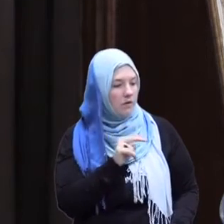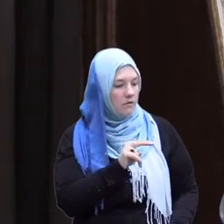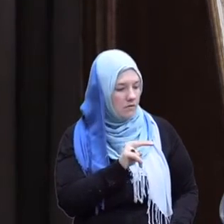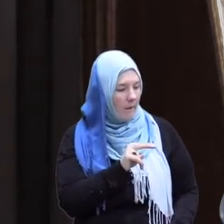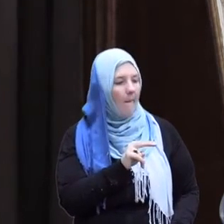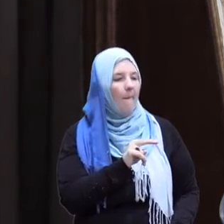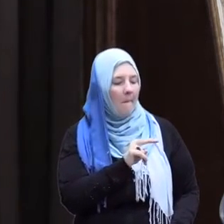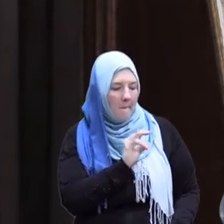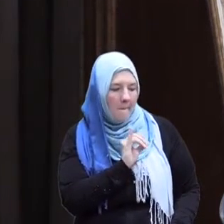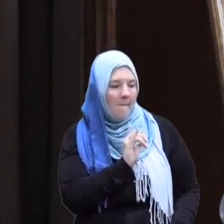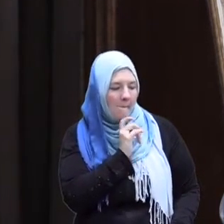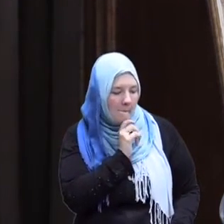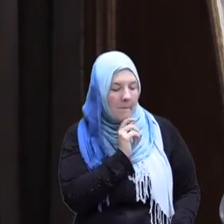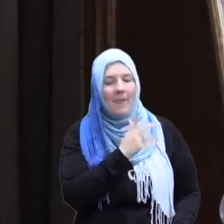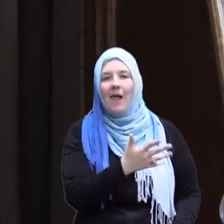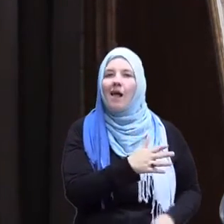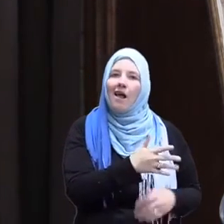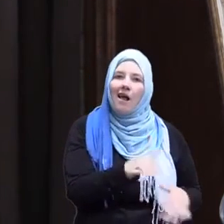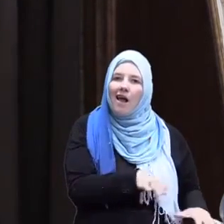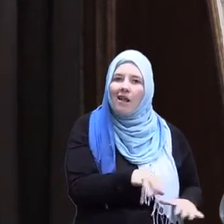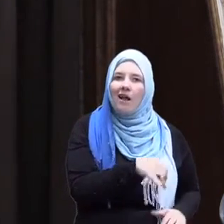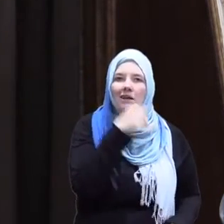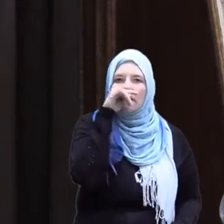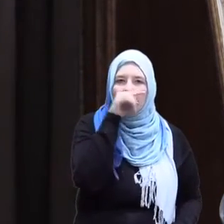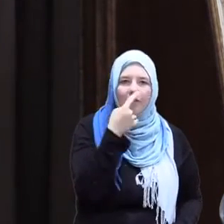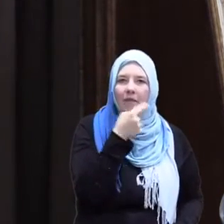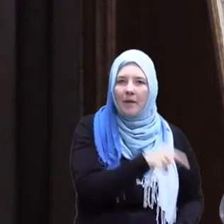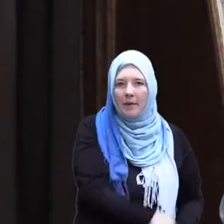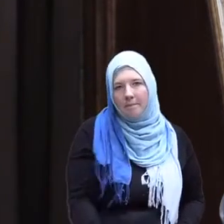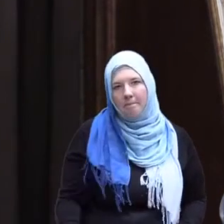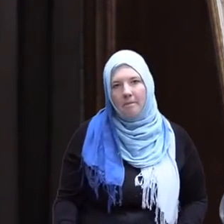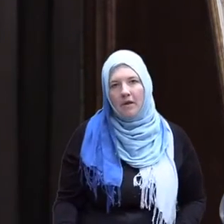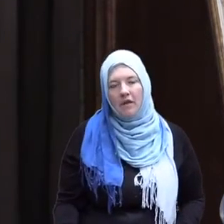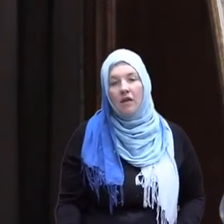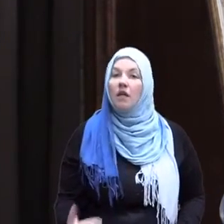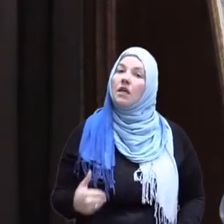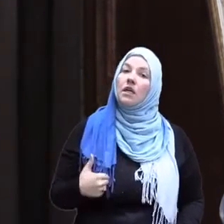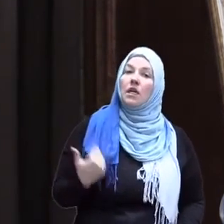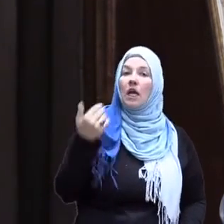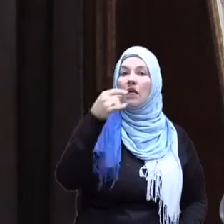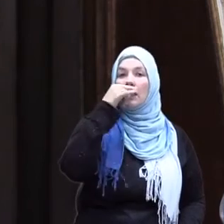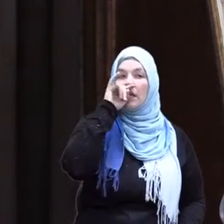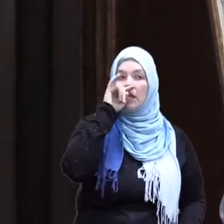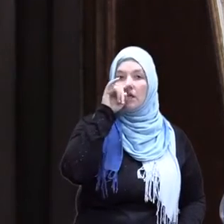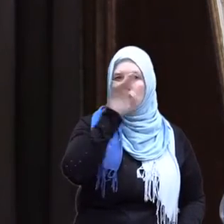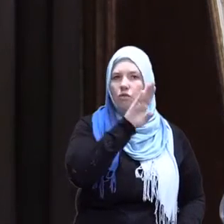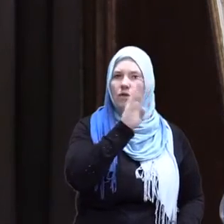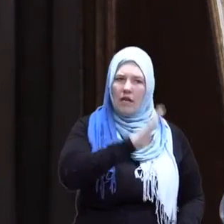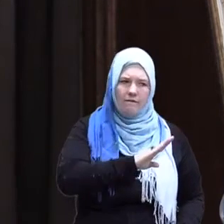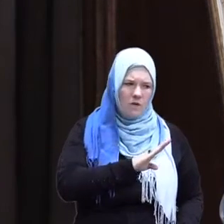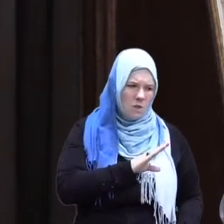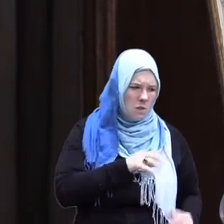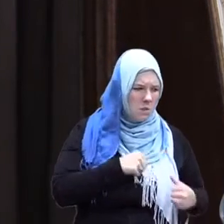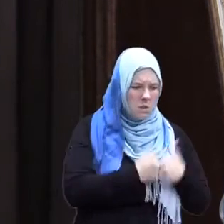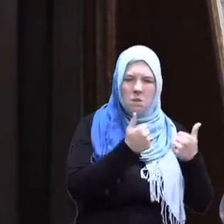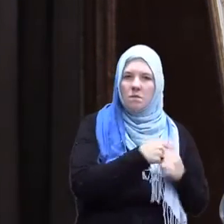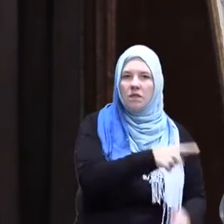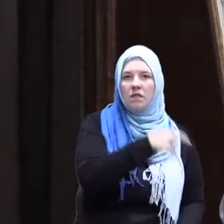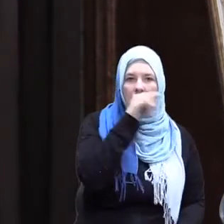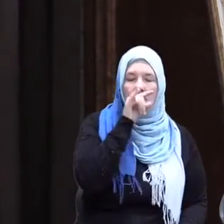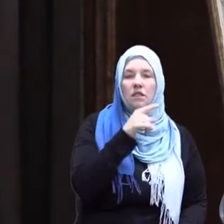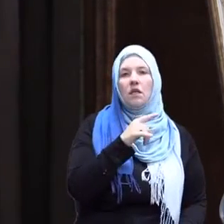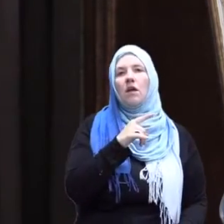like kids. Young kids, you don't put your head to their head. So they